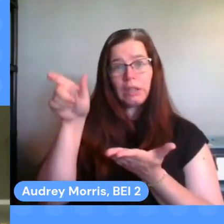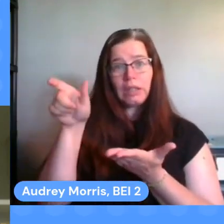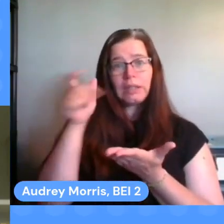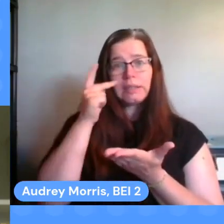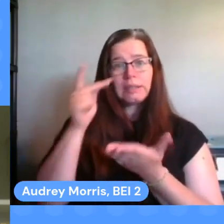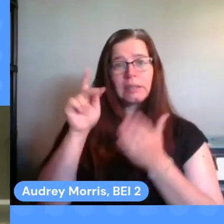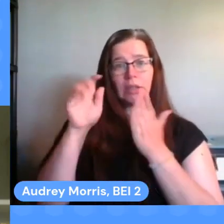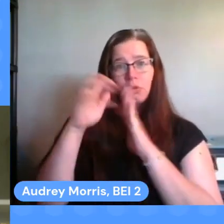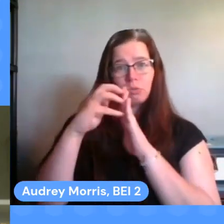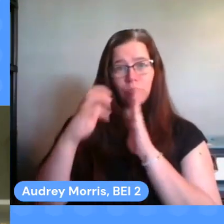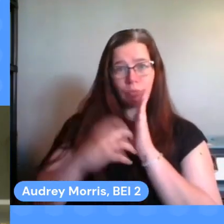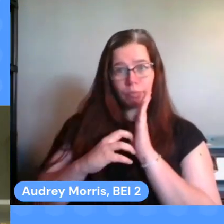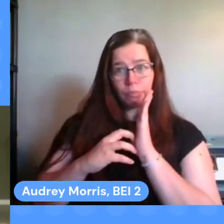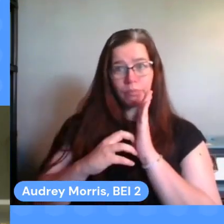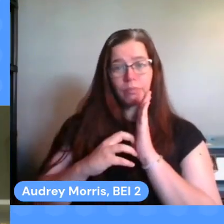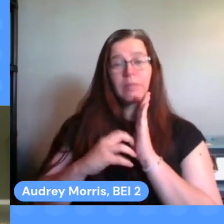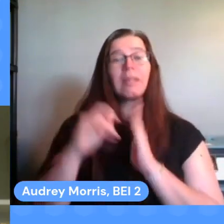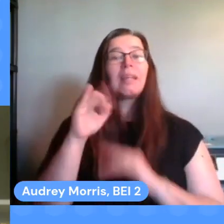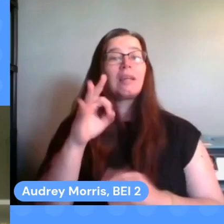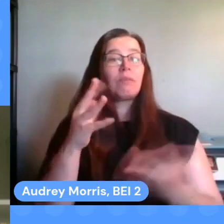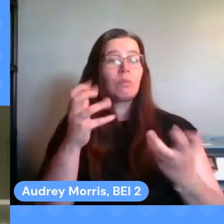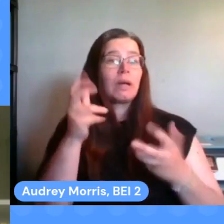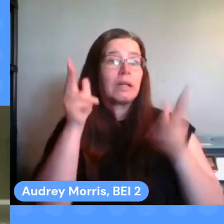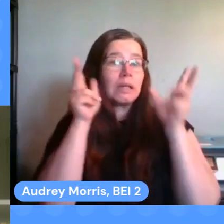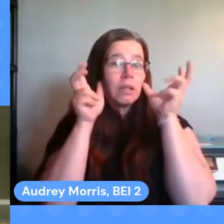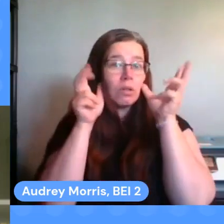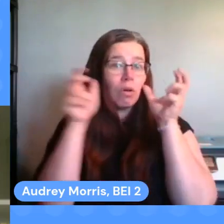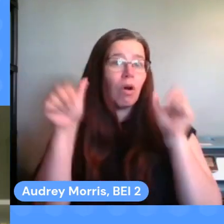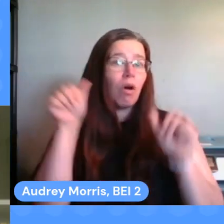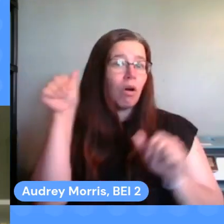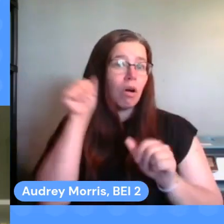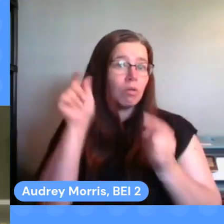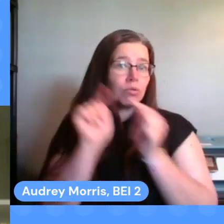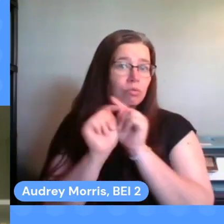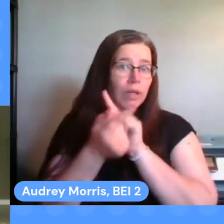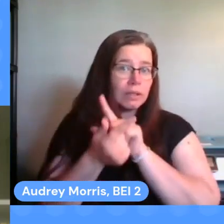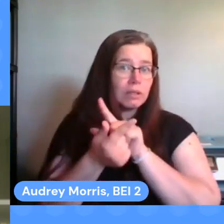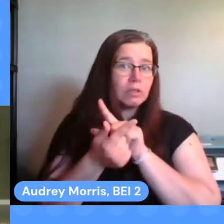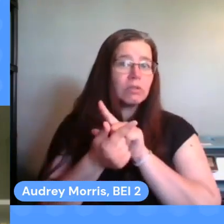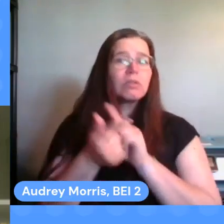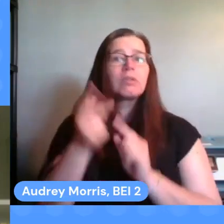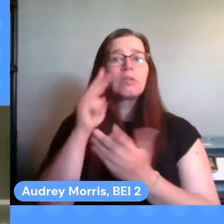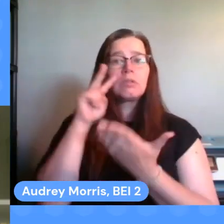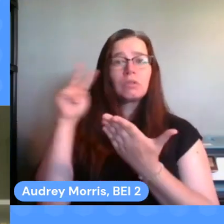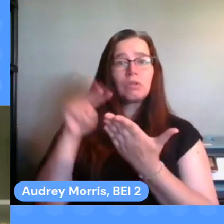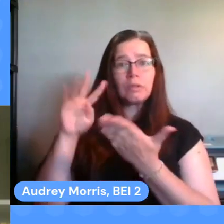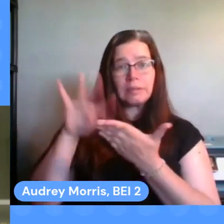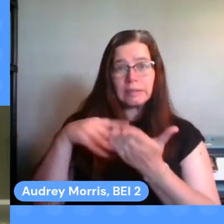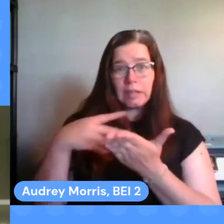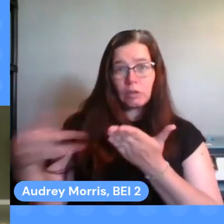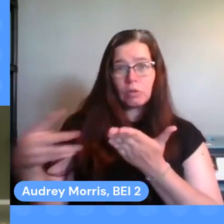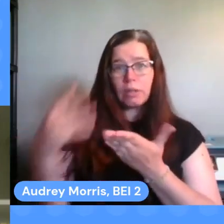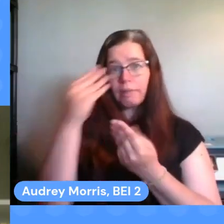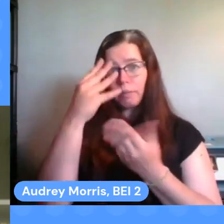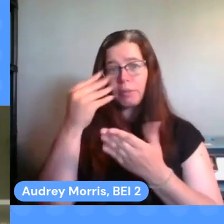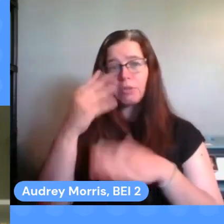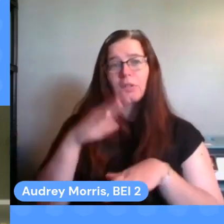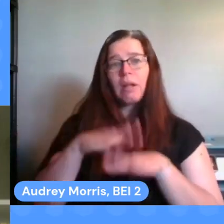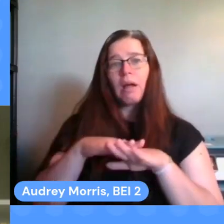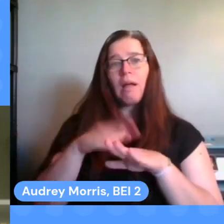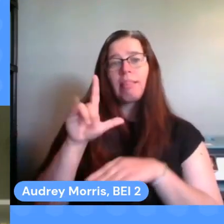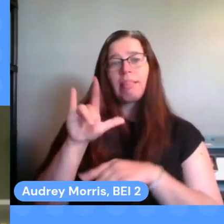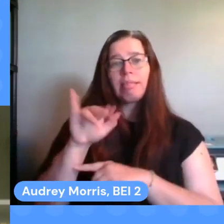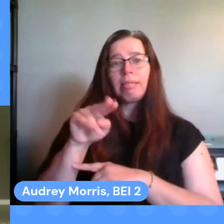a written transcript. If you'd like to hear an audio translation, please see the schedule and information in the reception area for links to